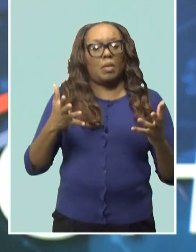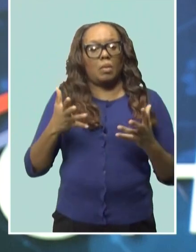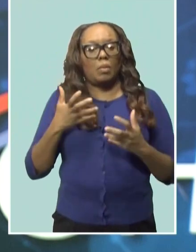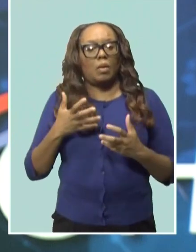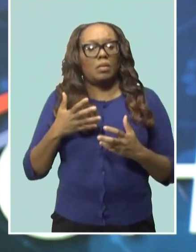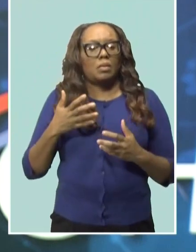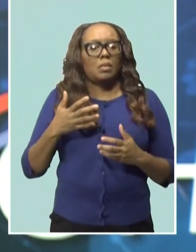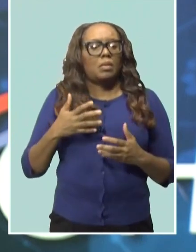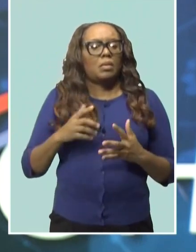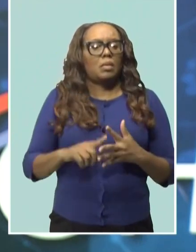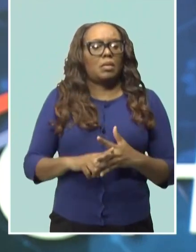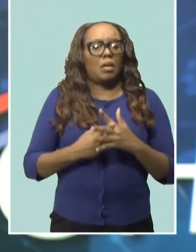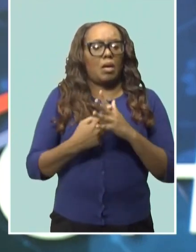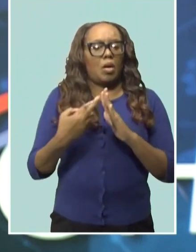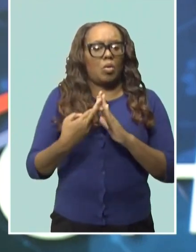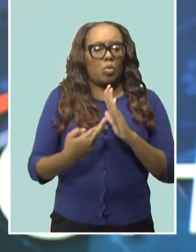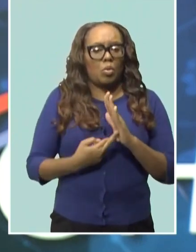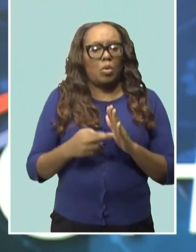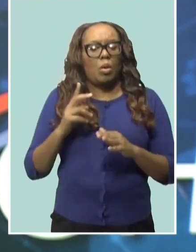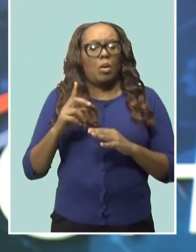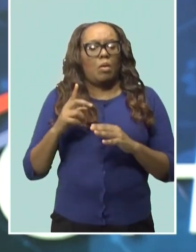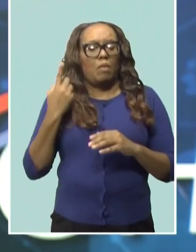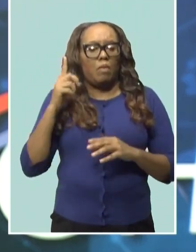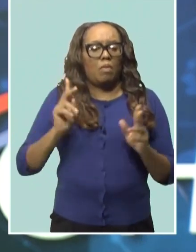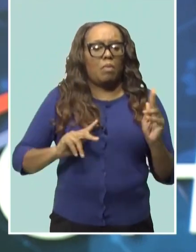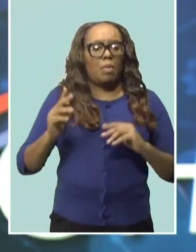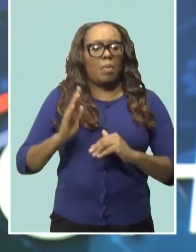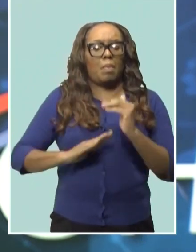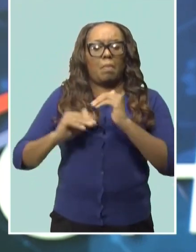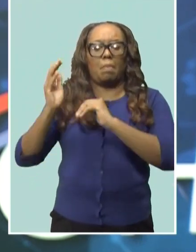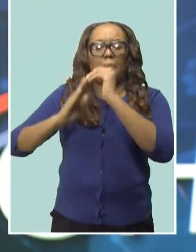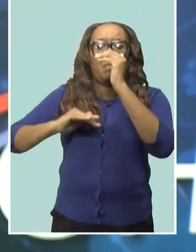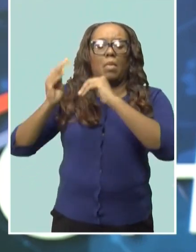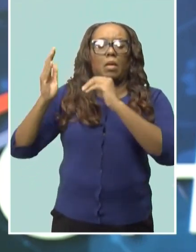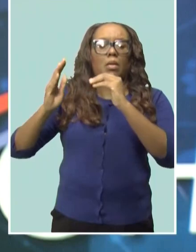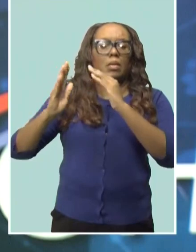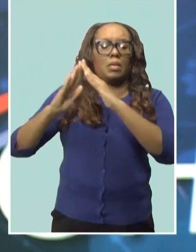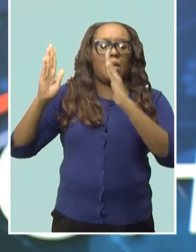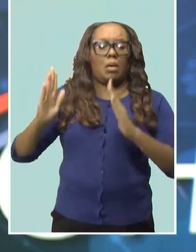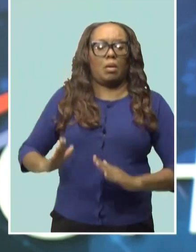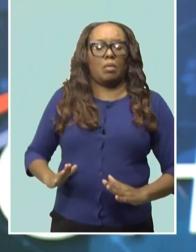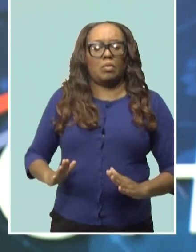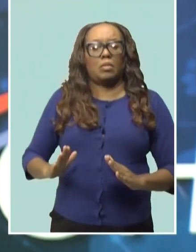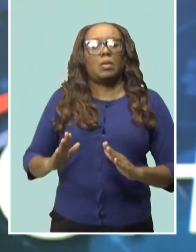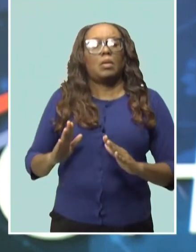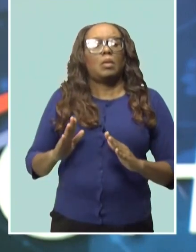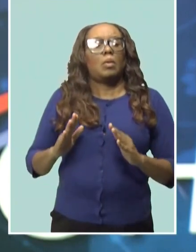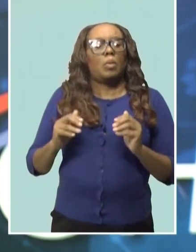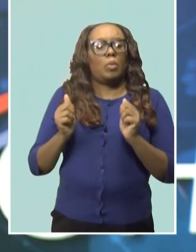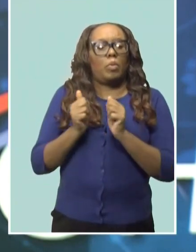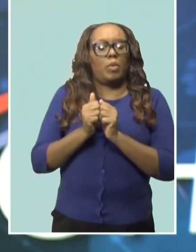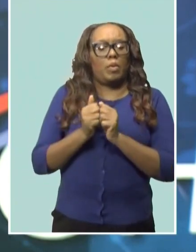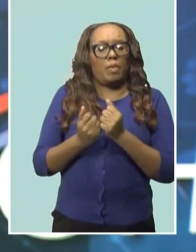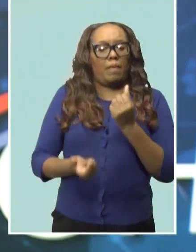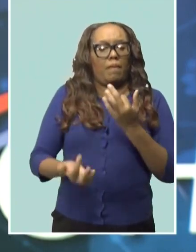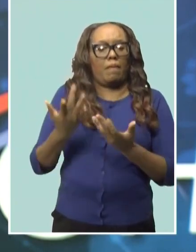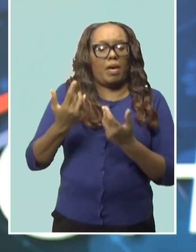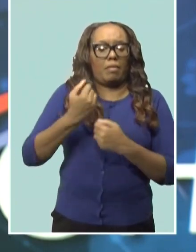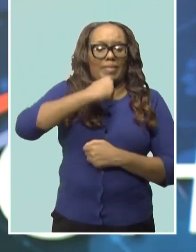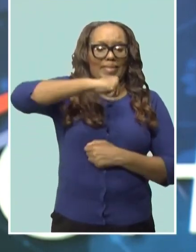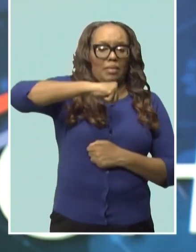to build their homes with fire-resistant materials. The revelation from Prime Minister Mia Amor Motley during debate